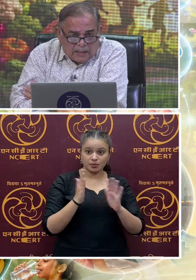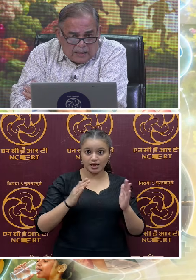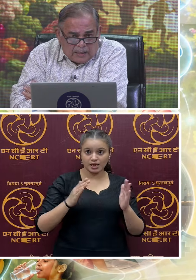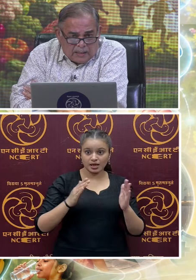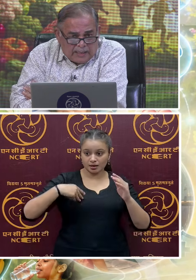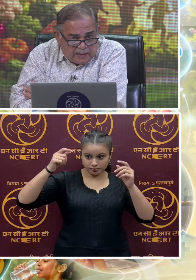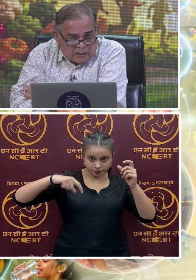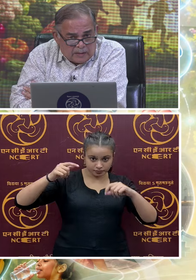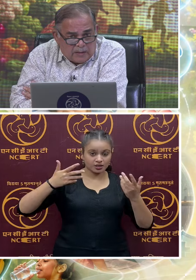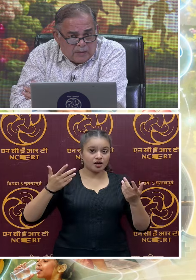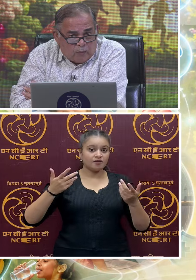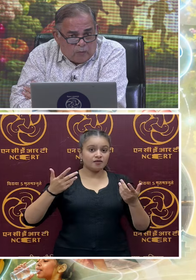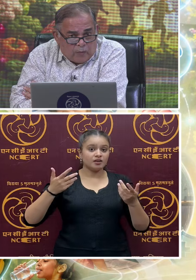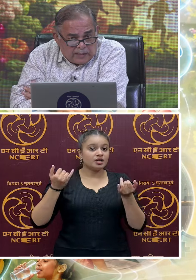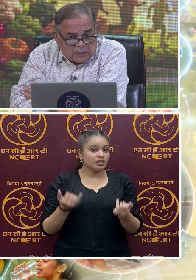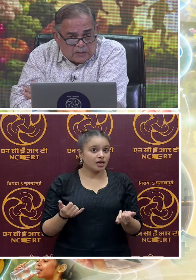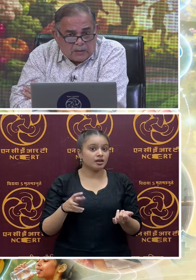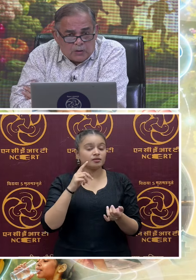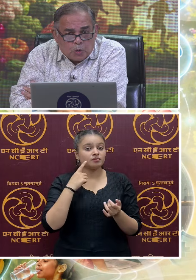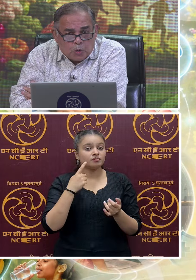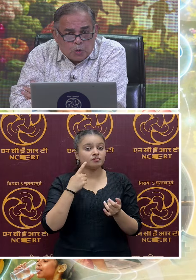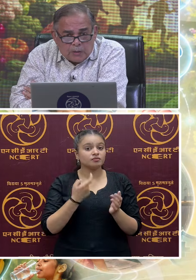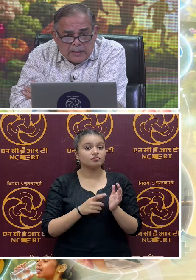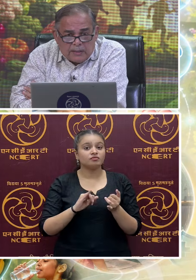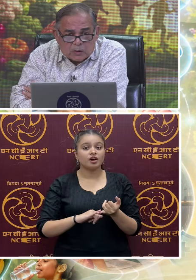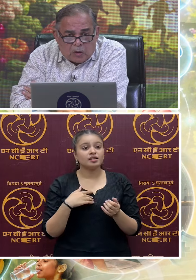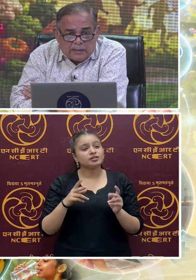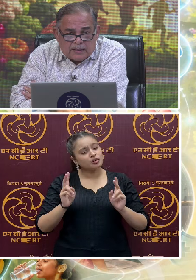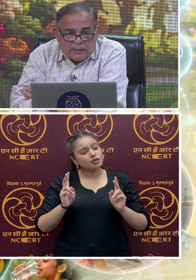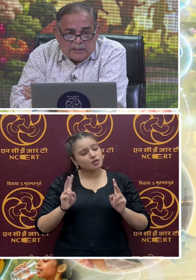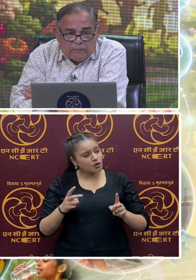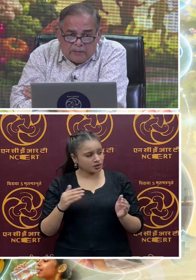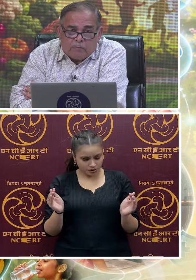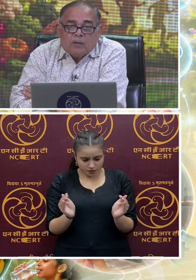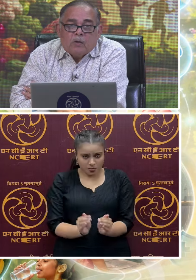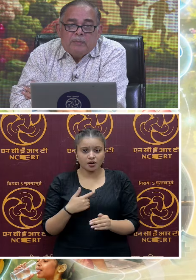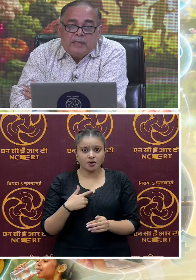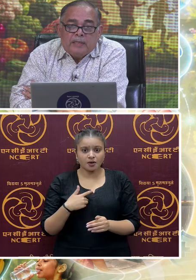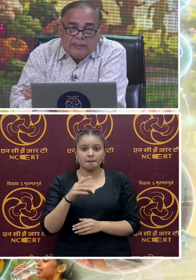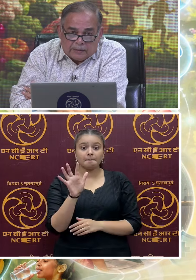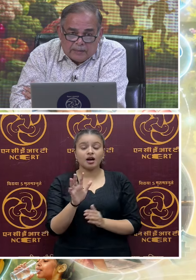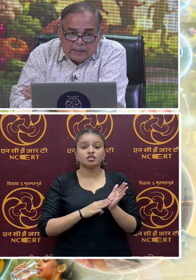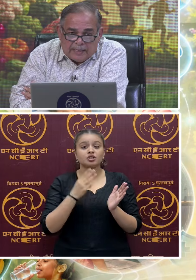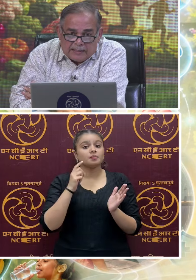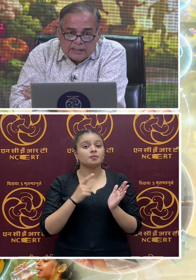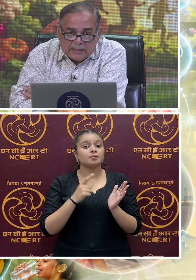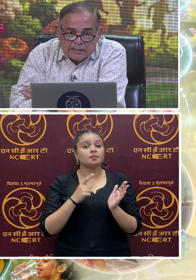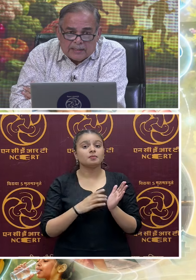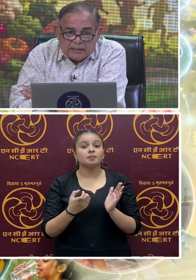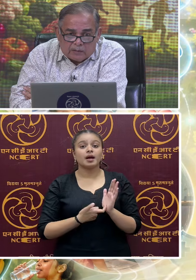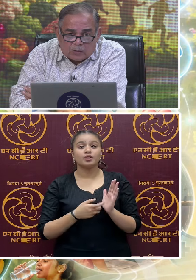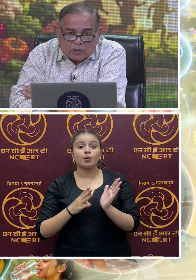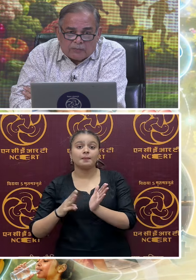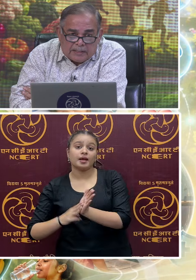droplets. Here, the virus is usually smaller than 5 micromillimeter, and these